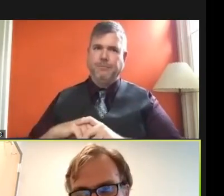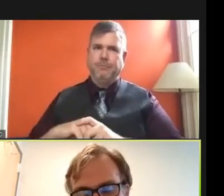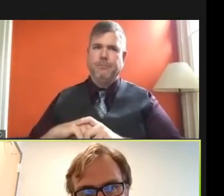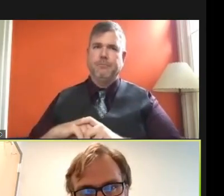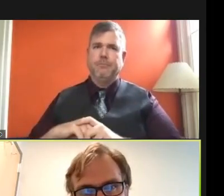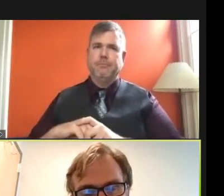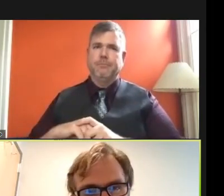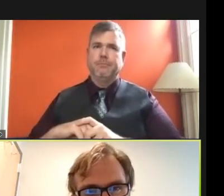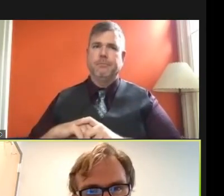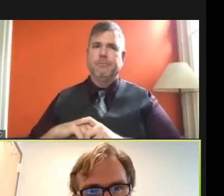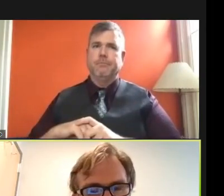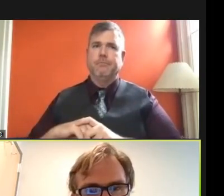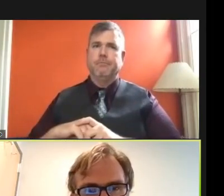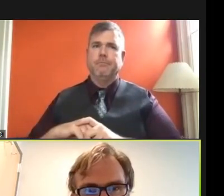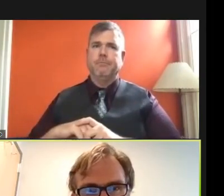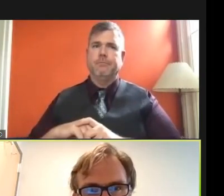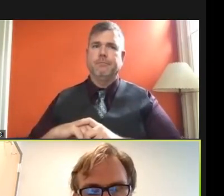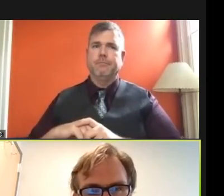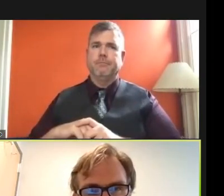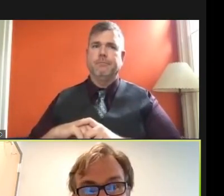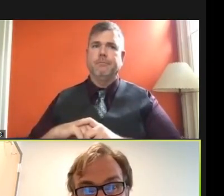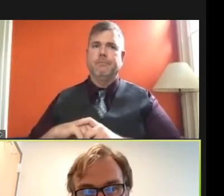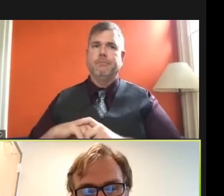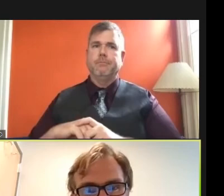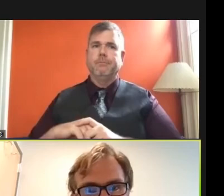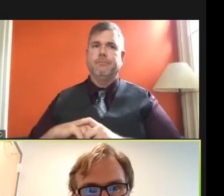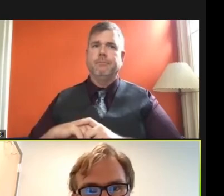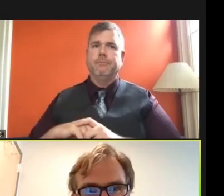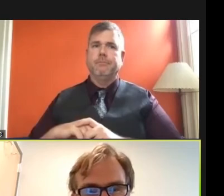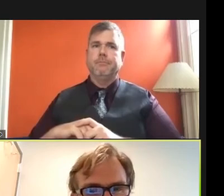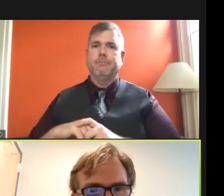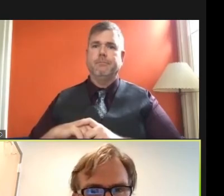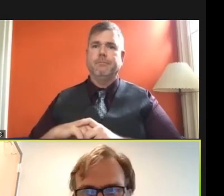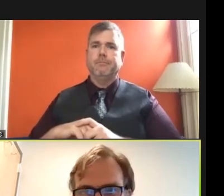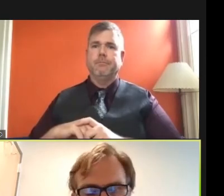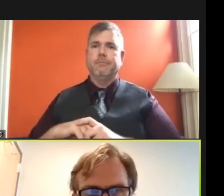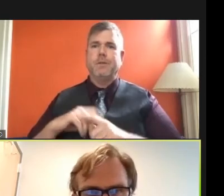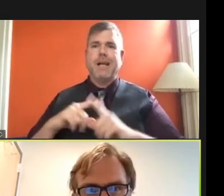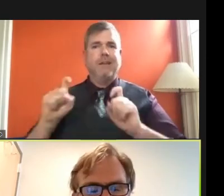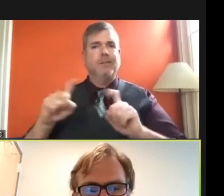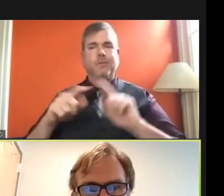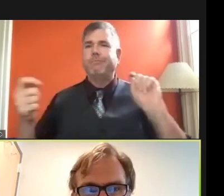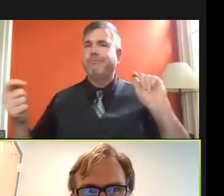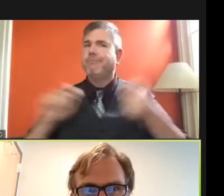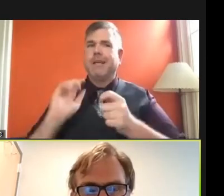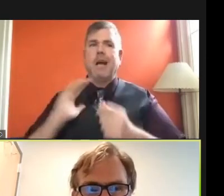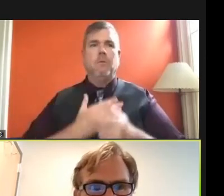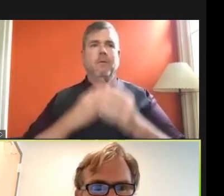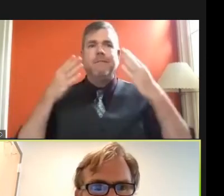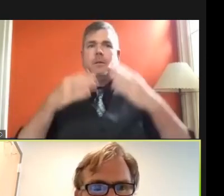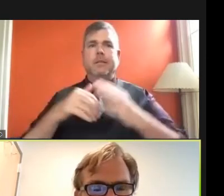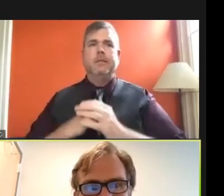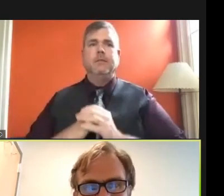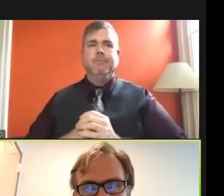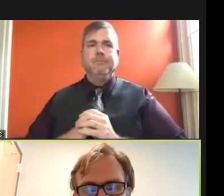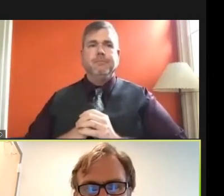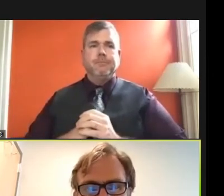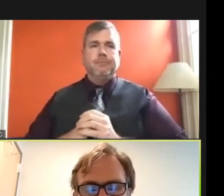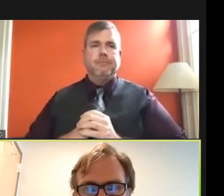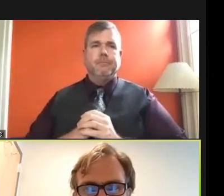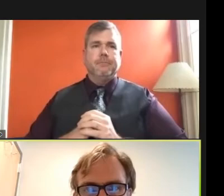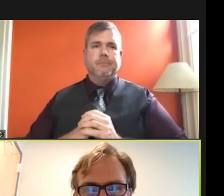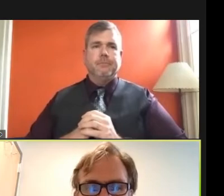need to be about 800 to 1,000 tests a day potentially across the county, diversified, and